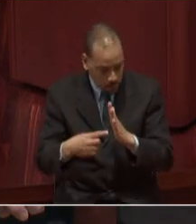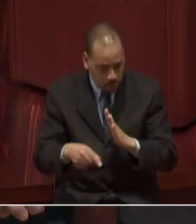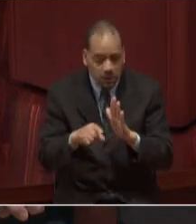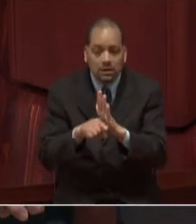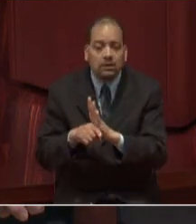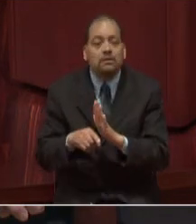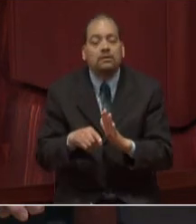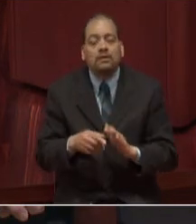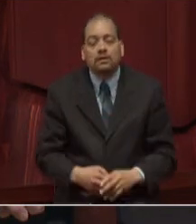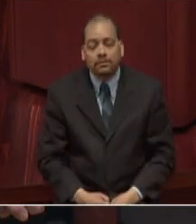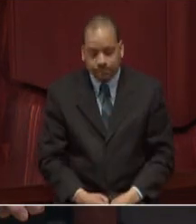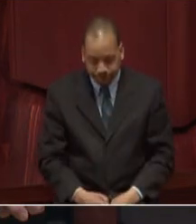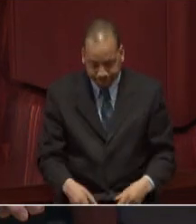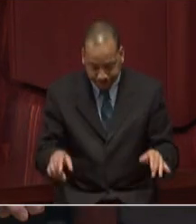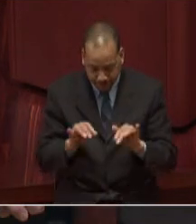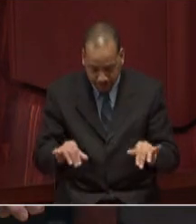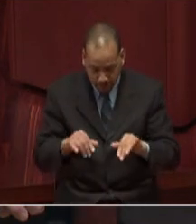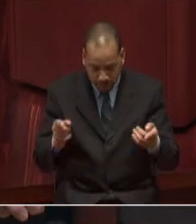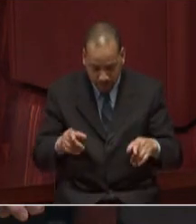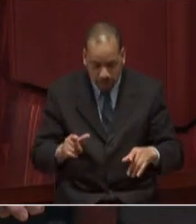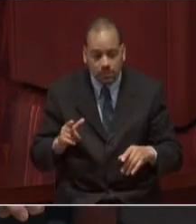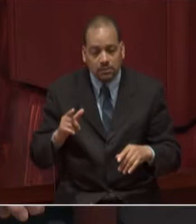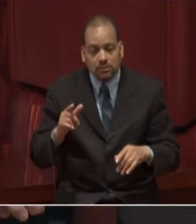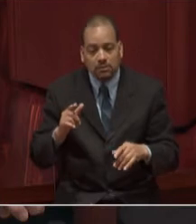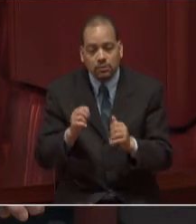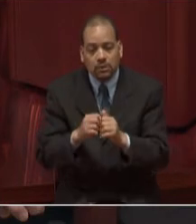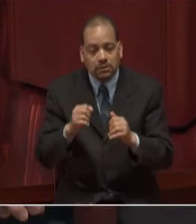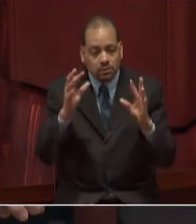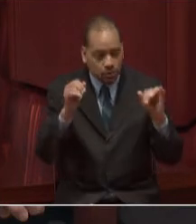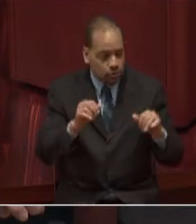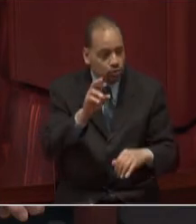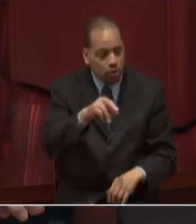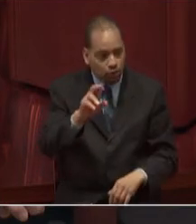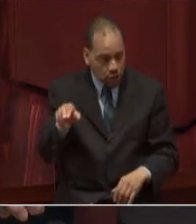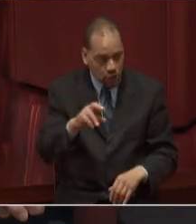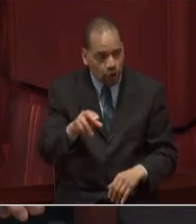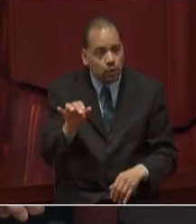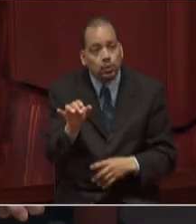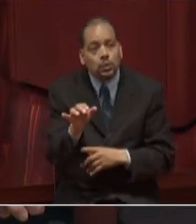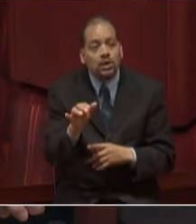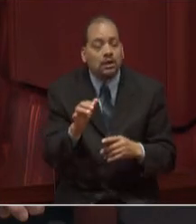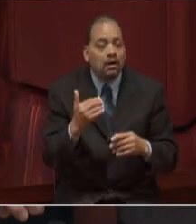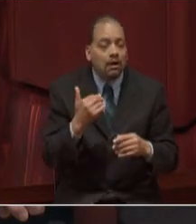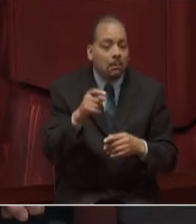came to a similar thing, but I won't digress on the Reagan years, but it had to be in secret, or it would never